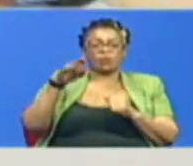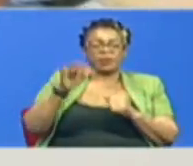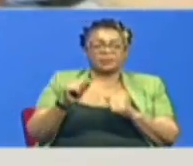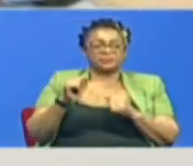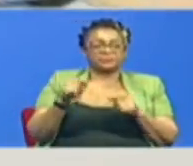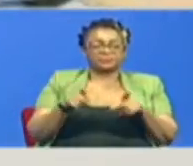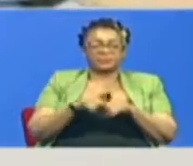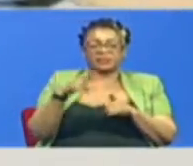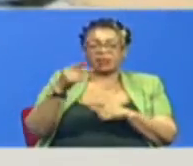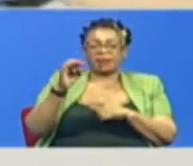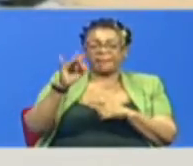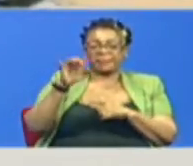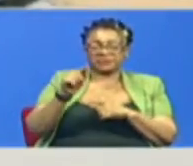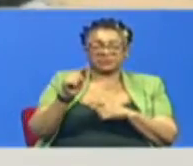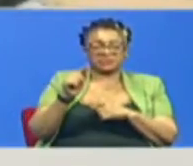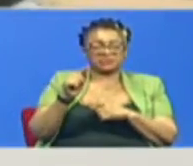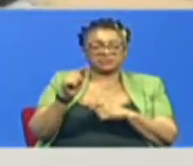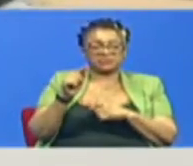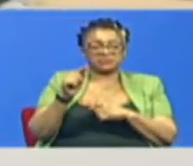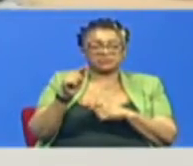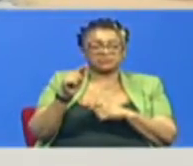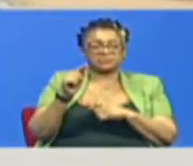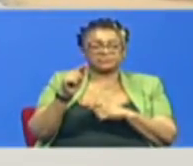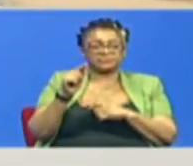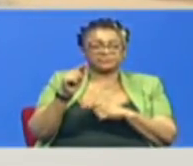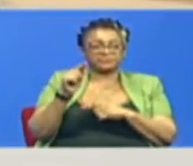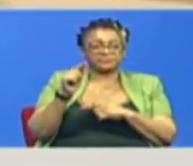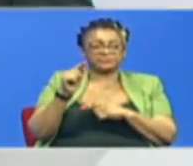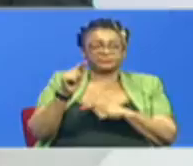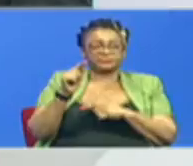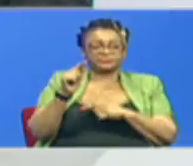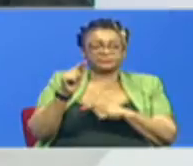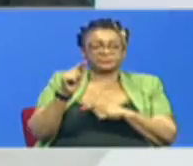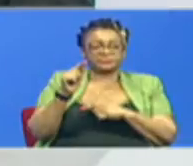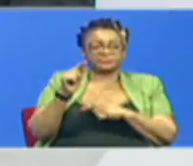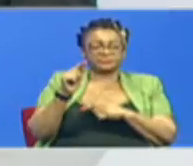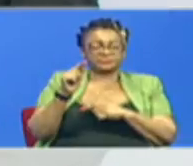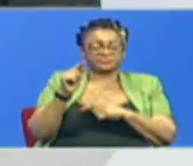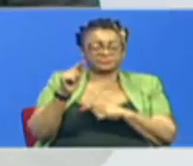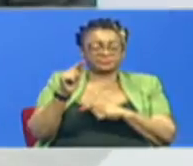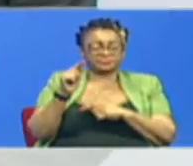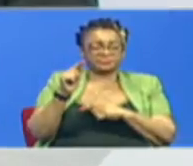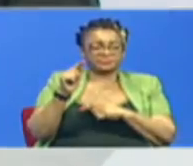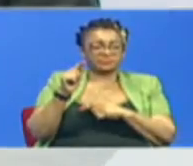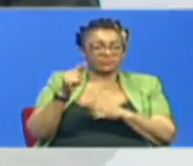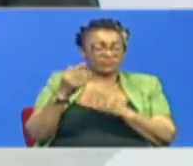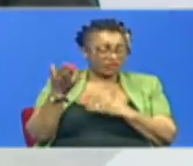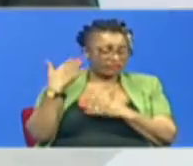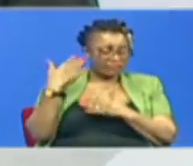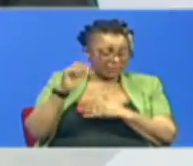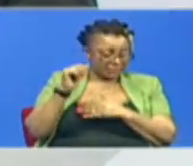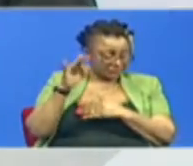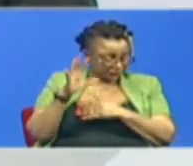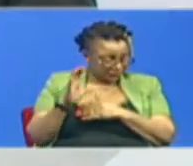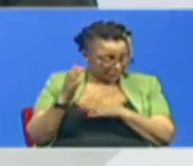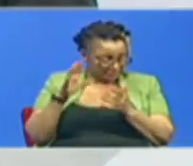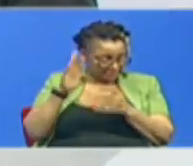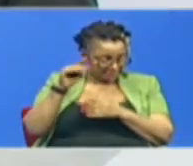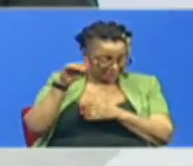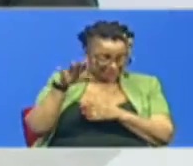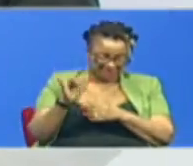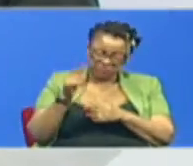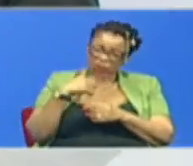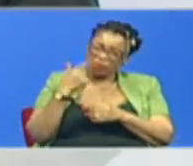Herbert Mwachiro. Former AFC Leopards captain Martin Mbalambala, who lost